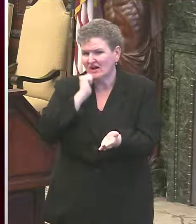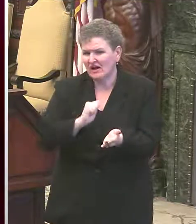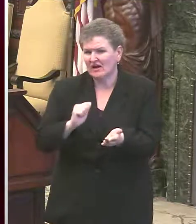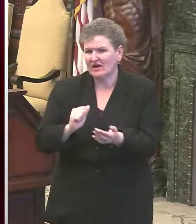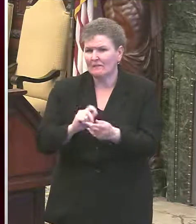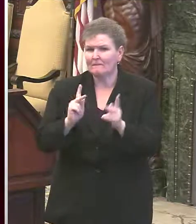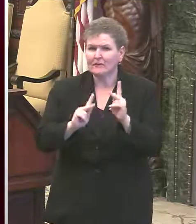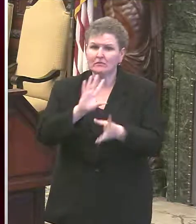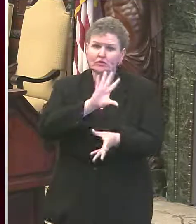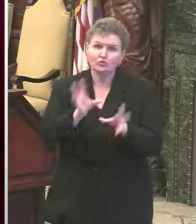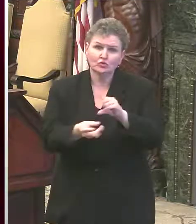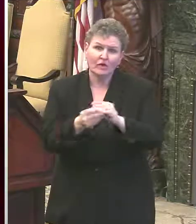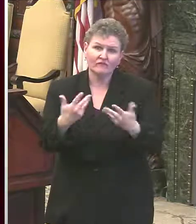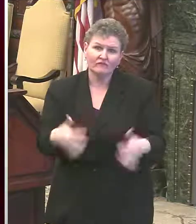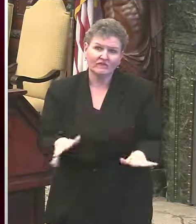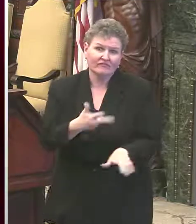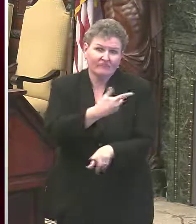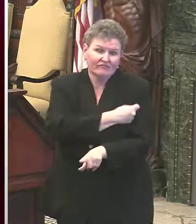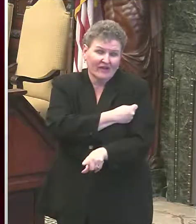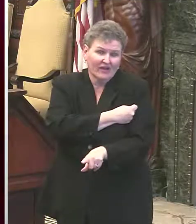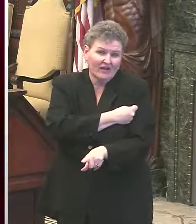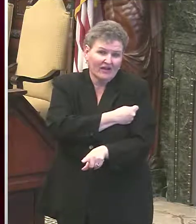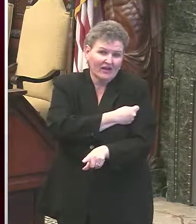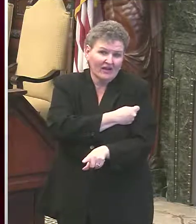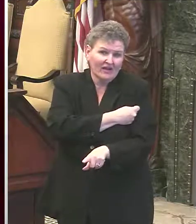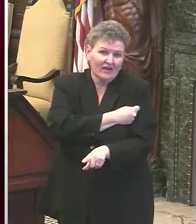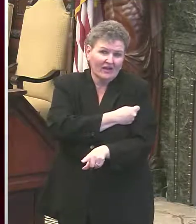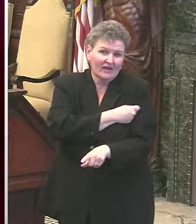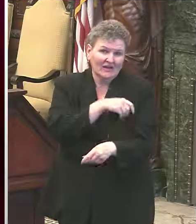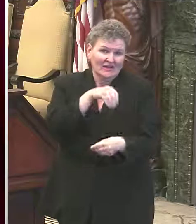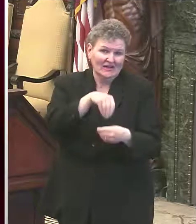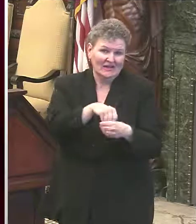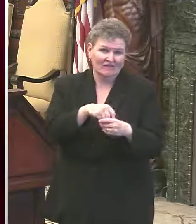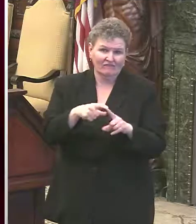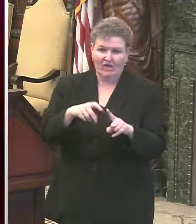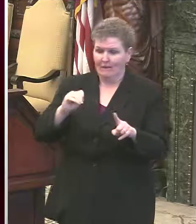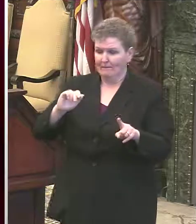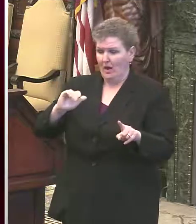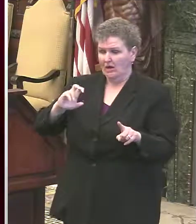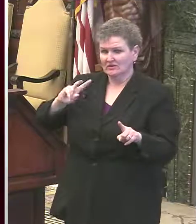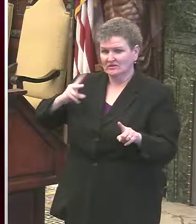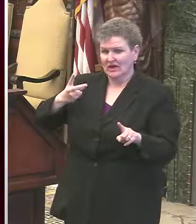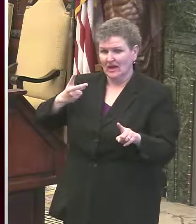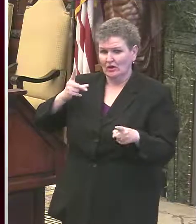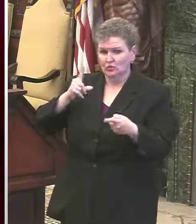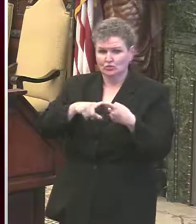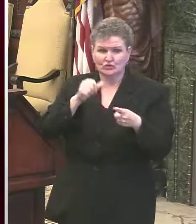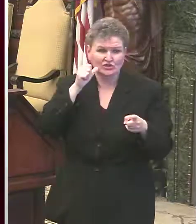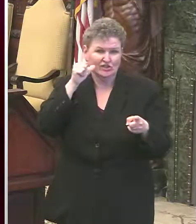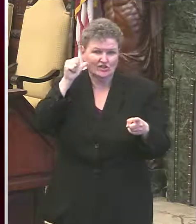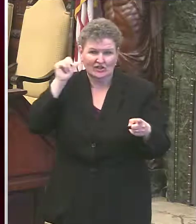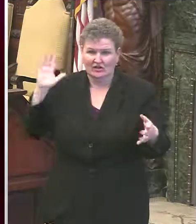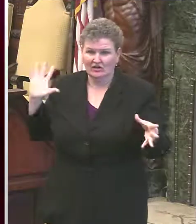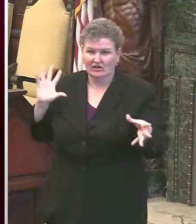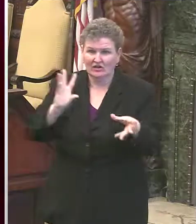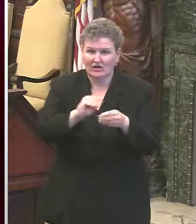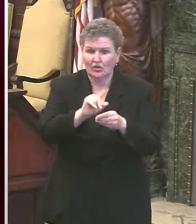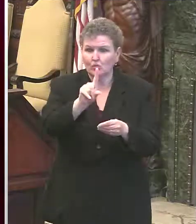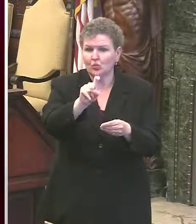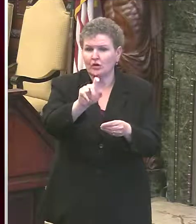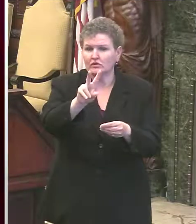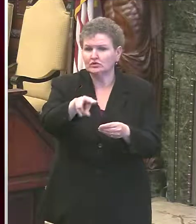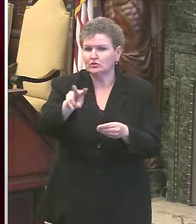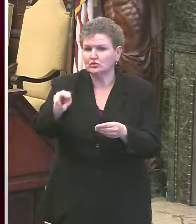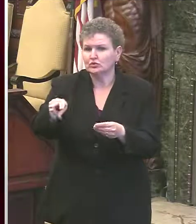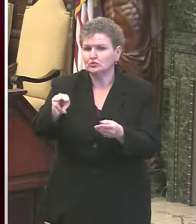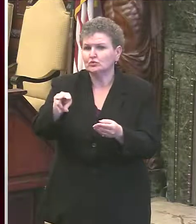people vaccinated, including the soft launch day on March 2nd, through yesterday was nearly 122,000. It's a